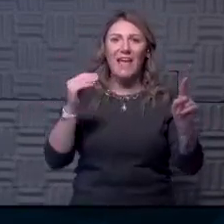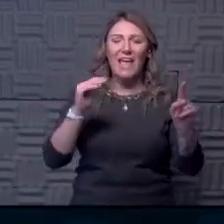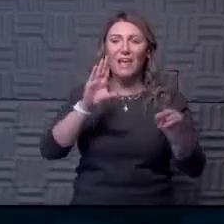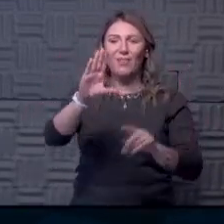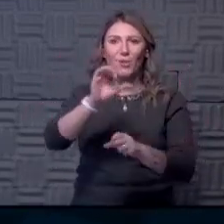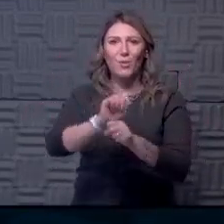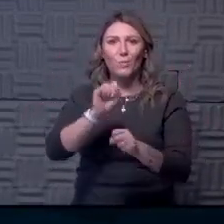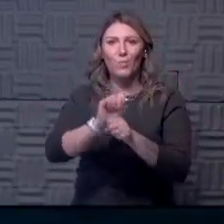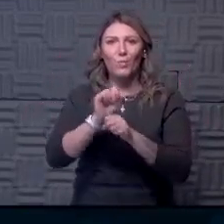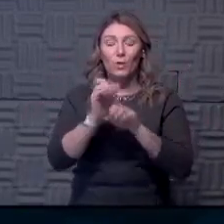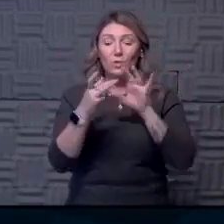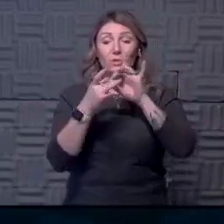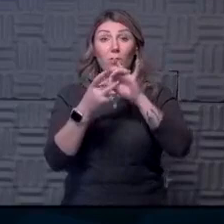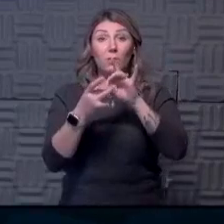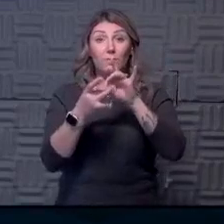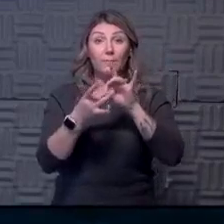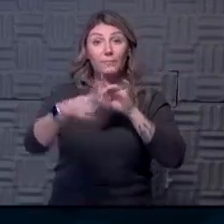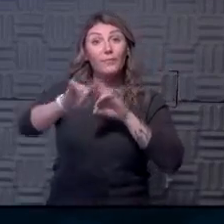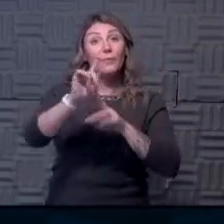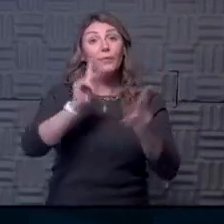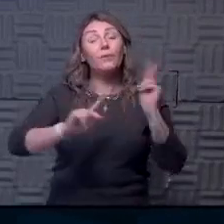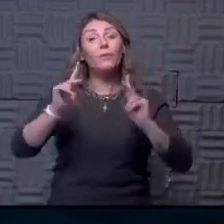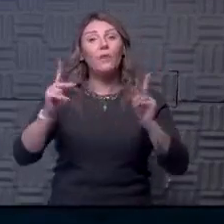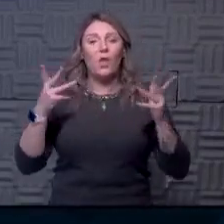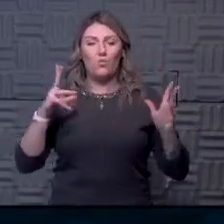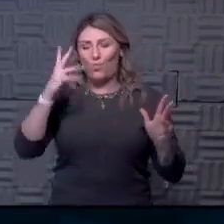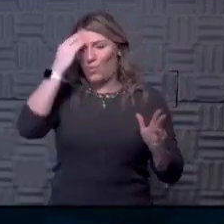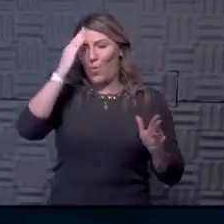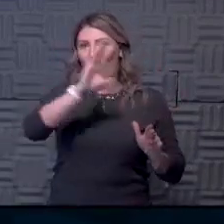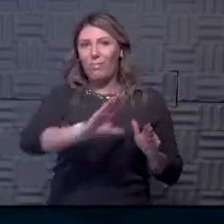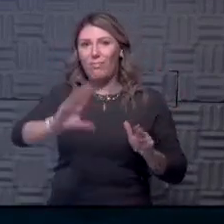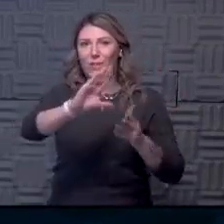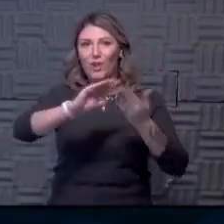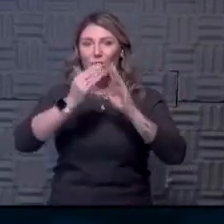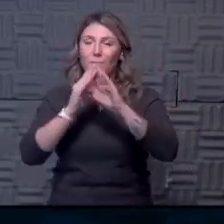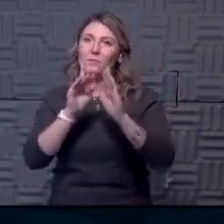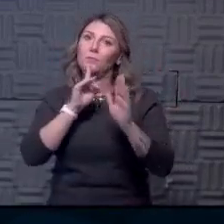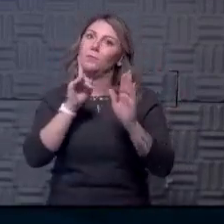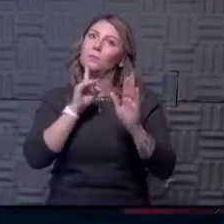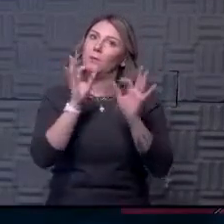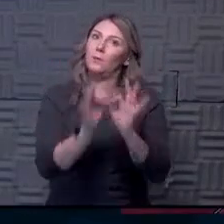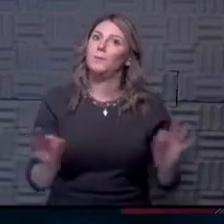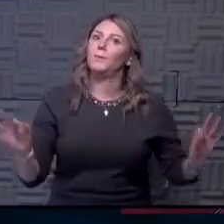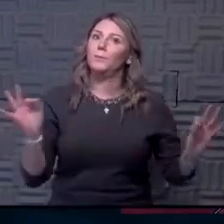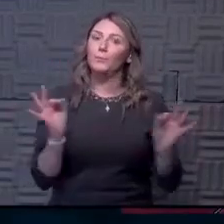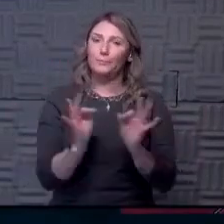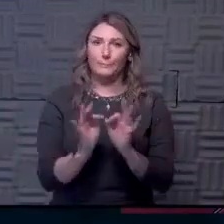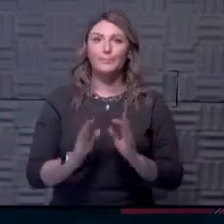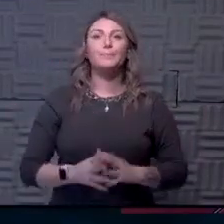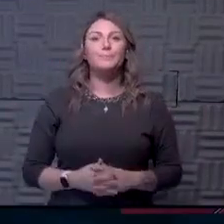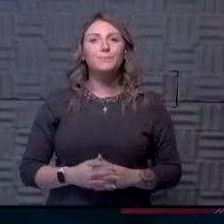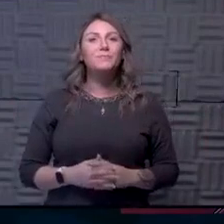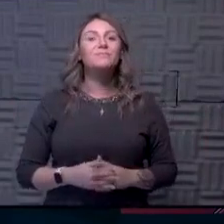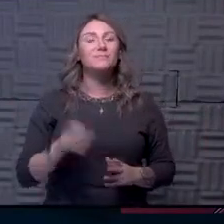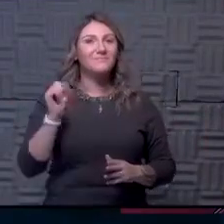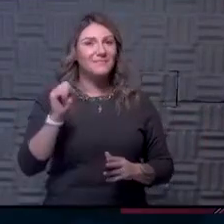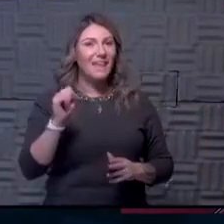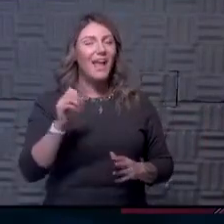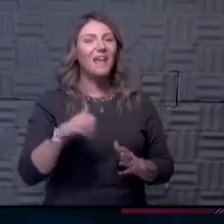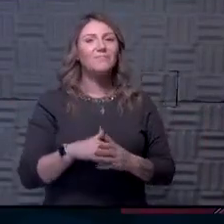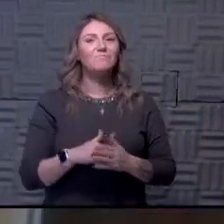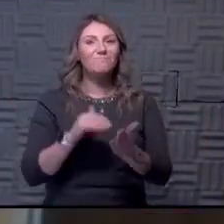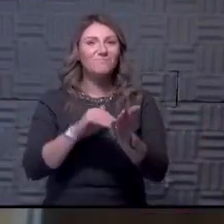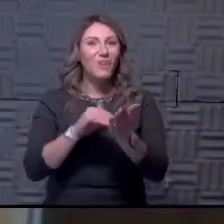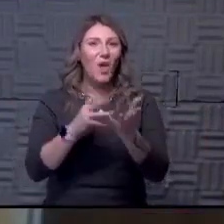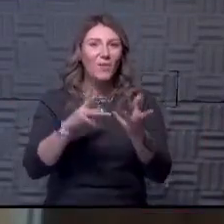So connecting with those people who already know the community, I think that's going to be key. Cool. Doctor, I would